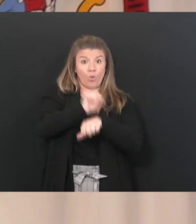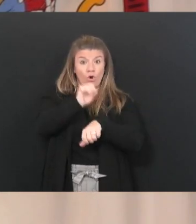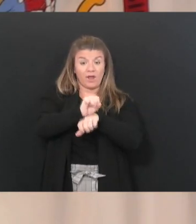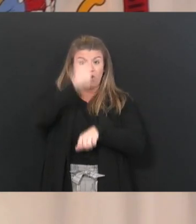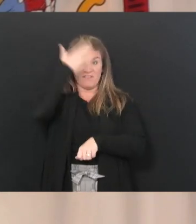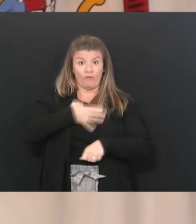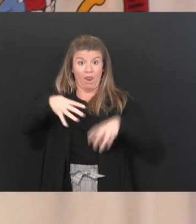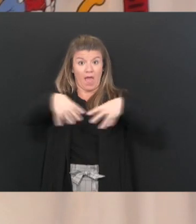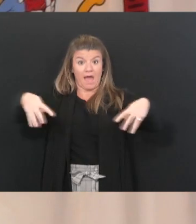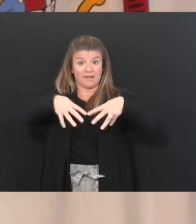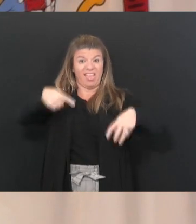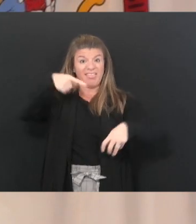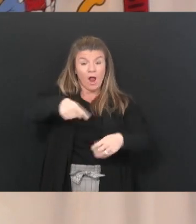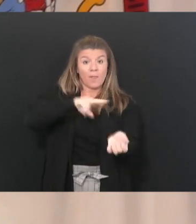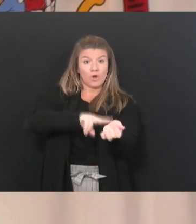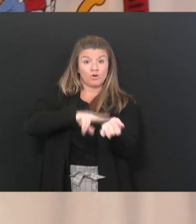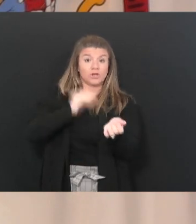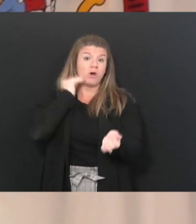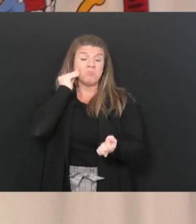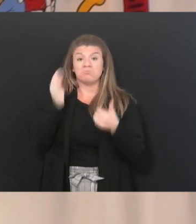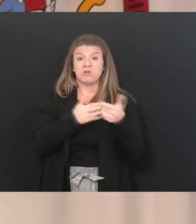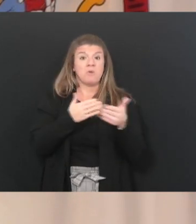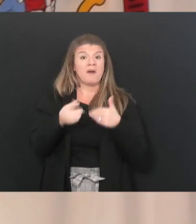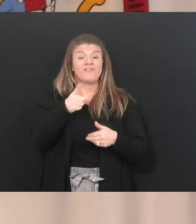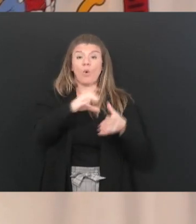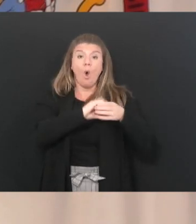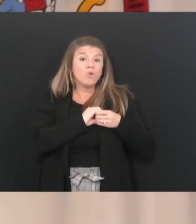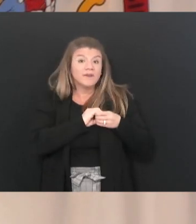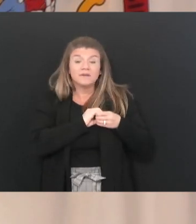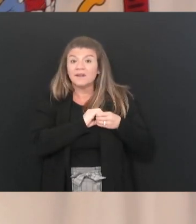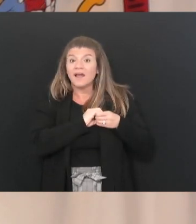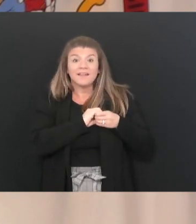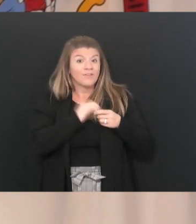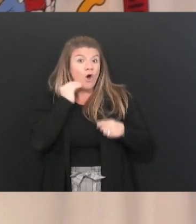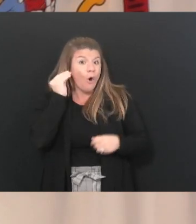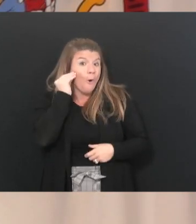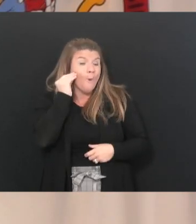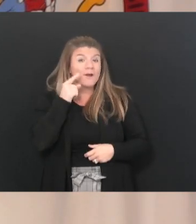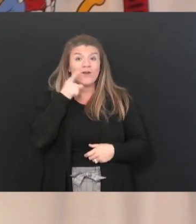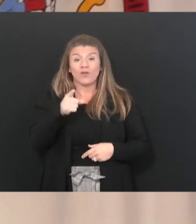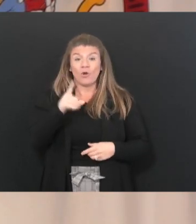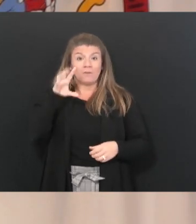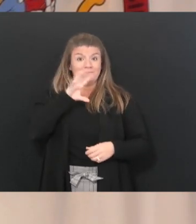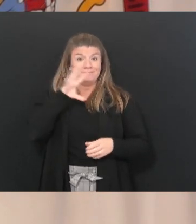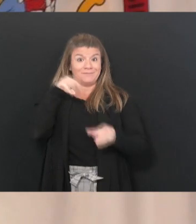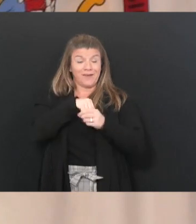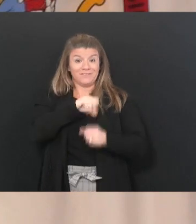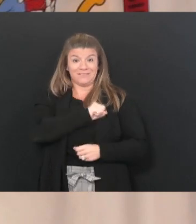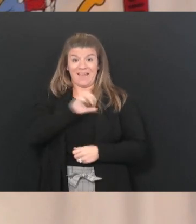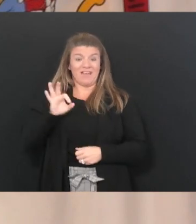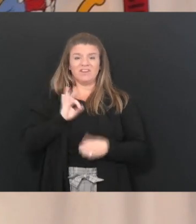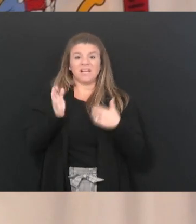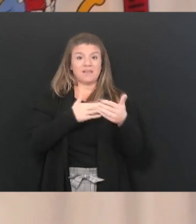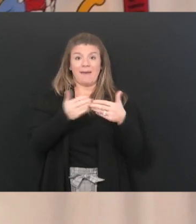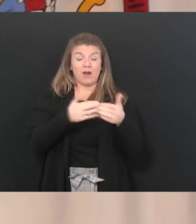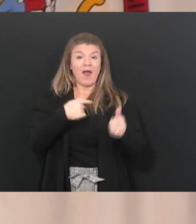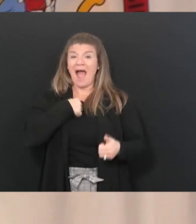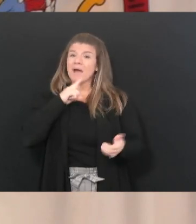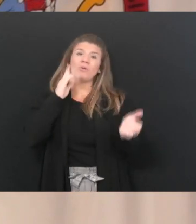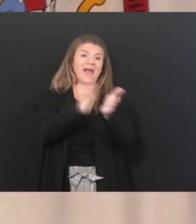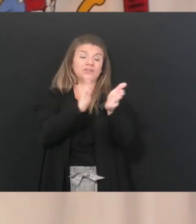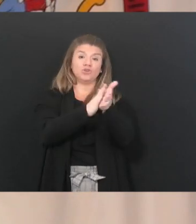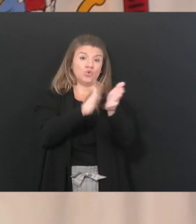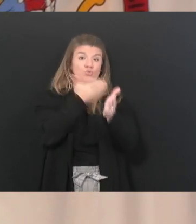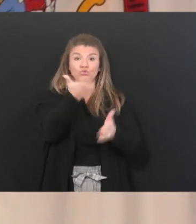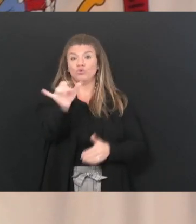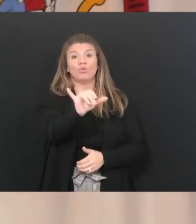nursing homes, whether they be staff or the owners of the nursing homes or whomever it may be, all my praise to you and